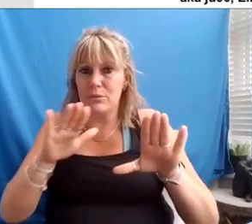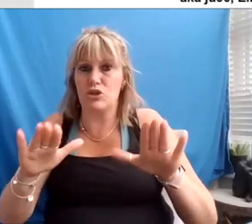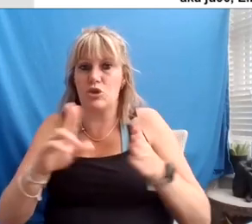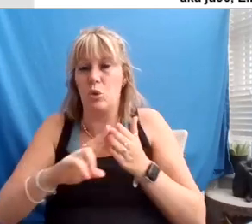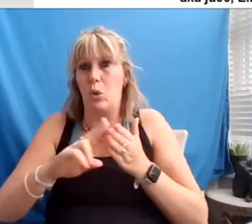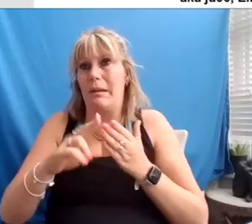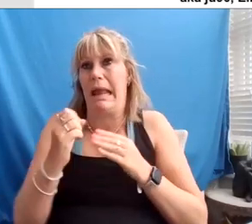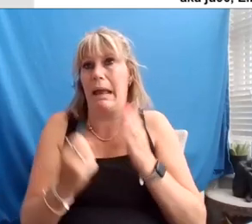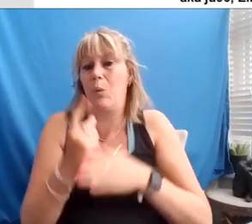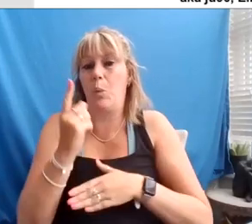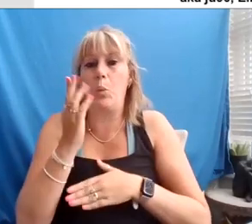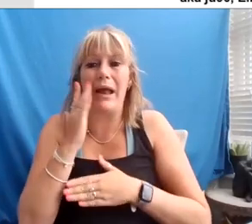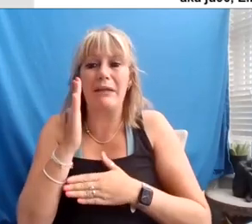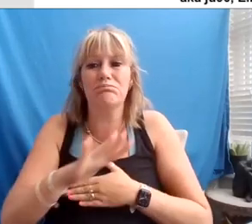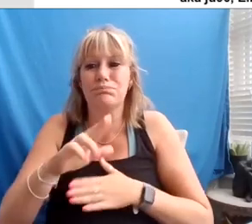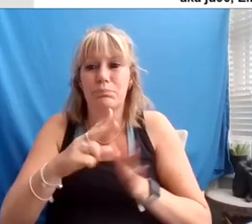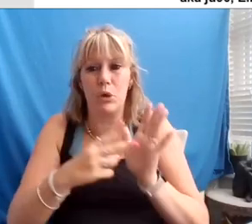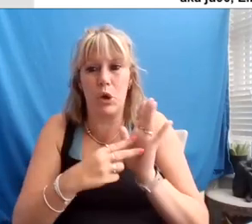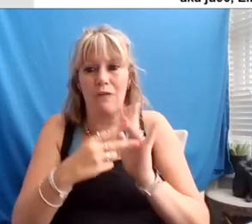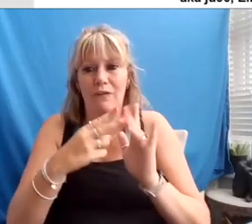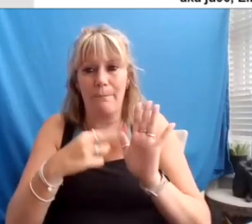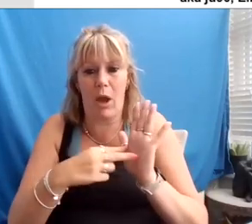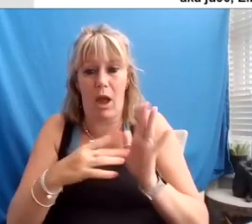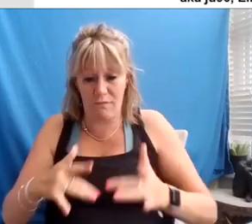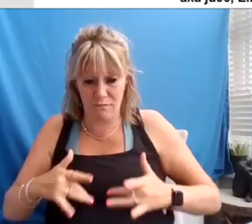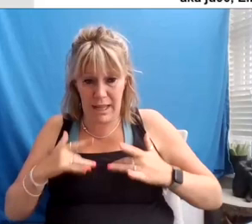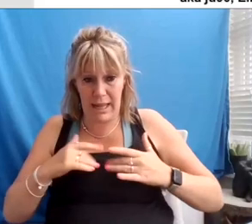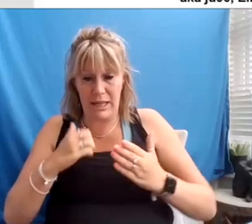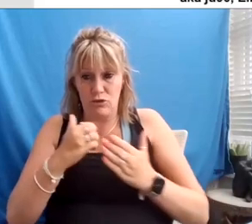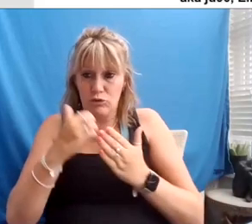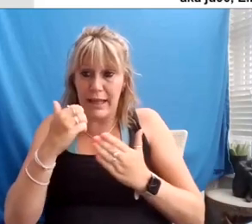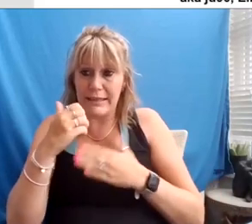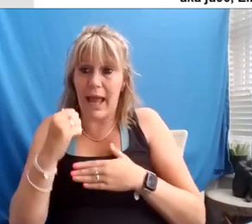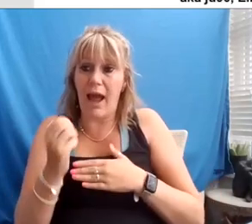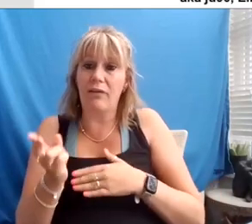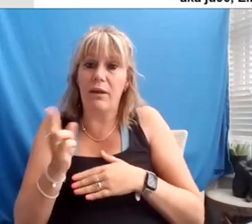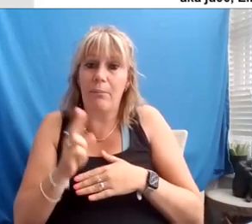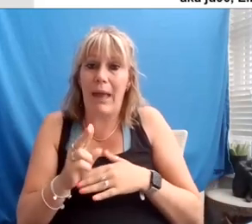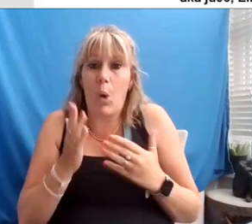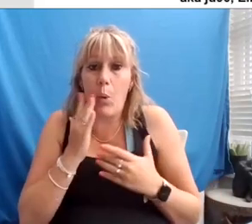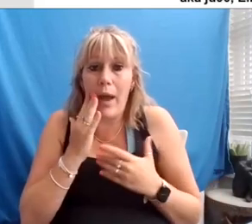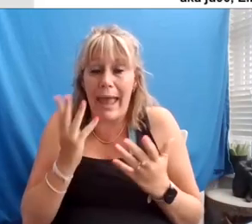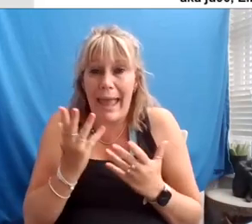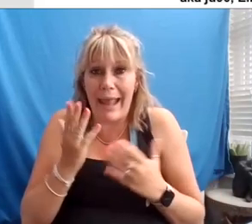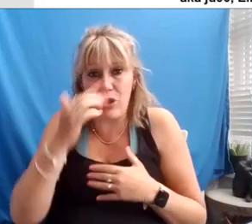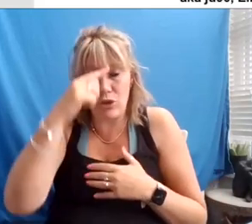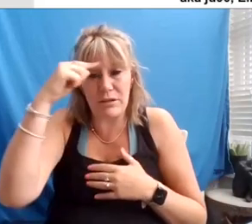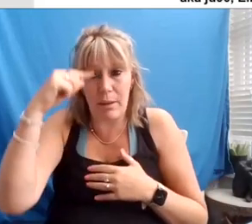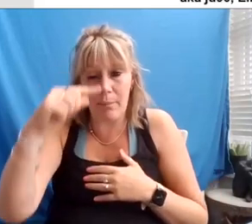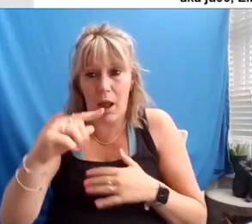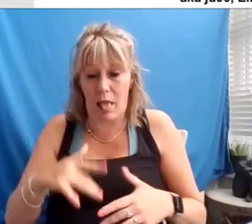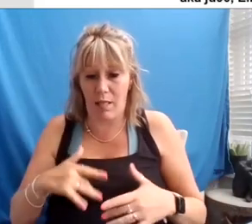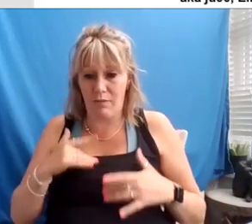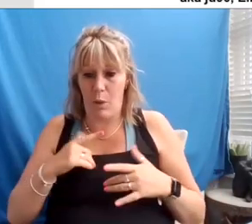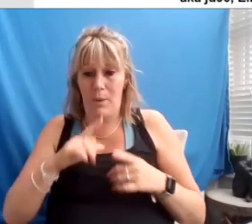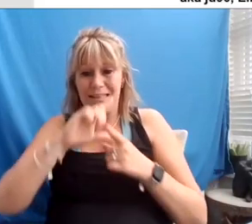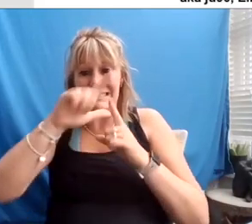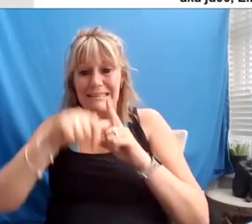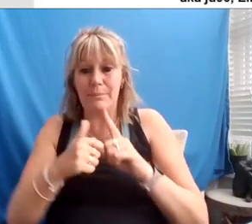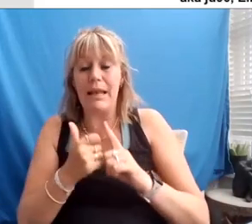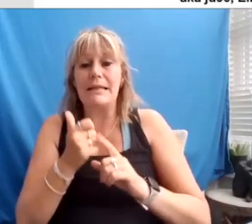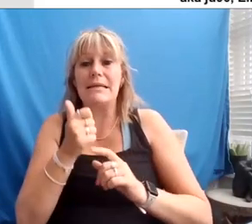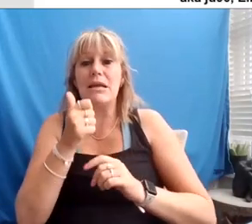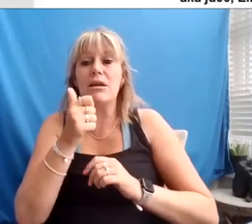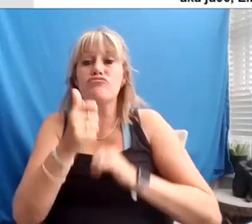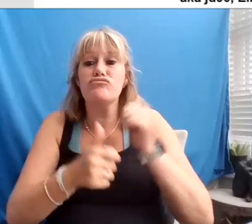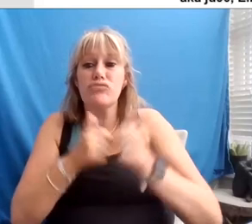November. And I think it's great to have it back in the summer. But I also think it's great that we've got a Disability Pride Month, which is something